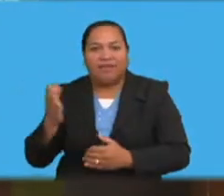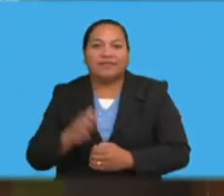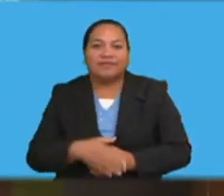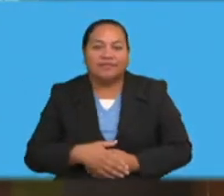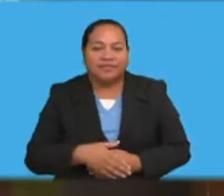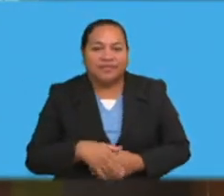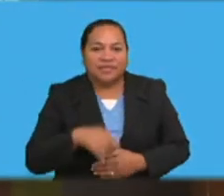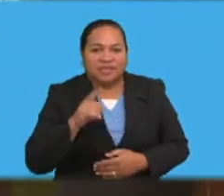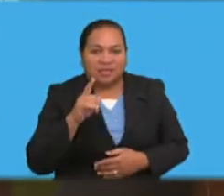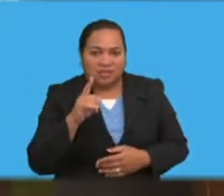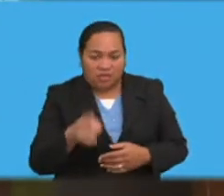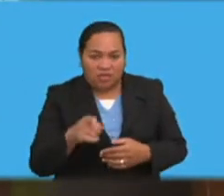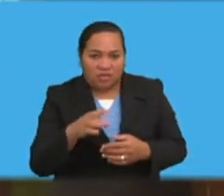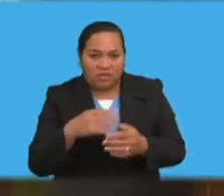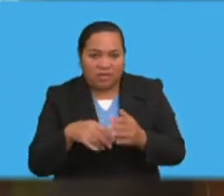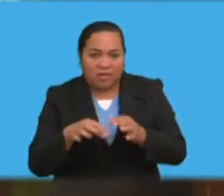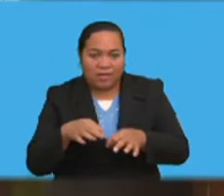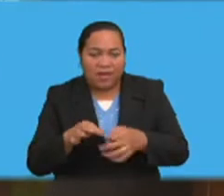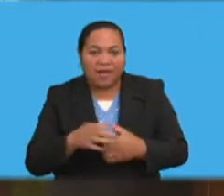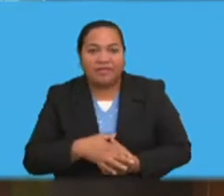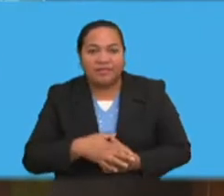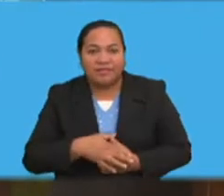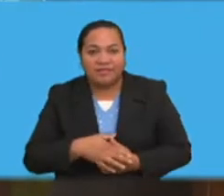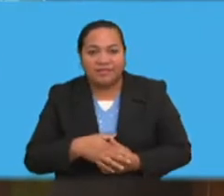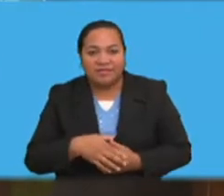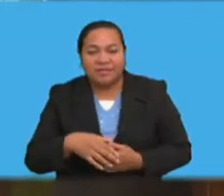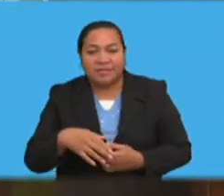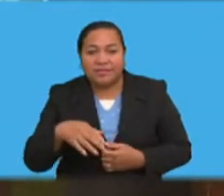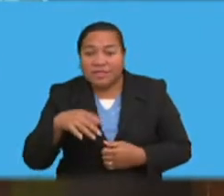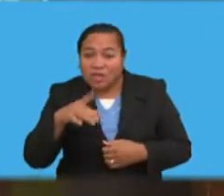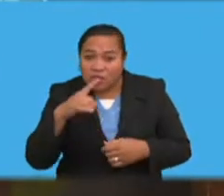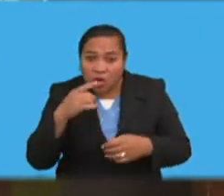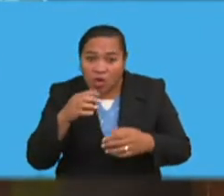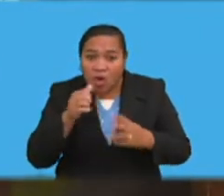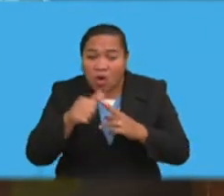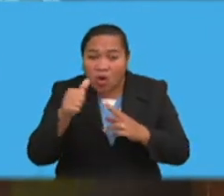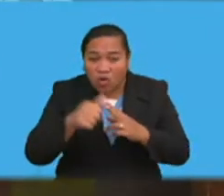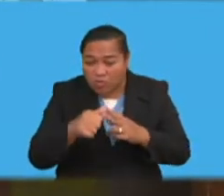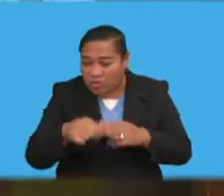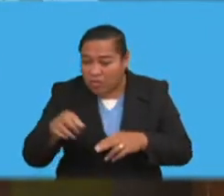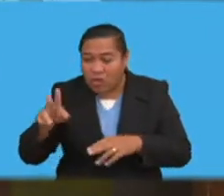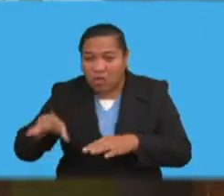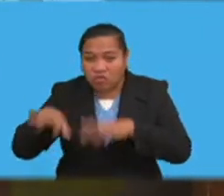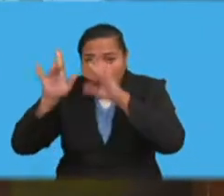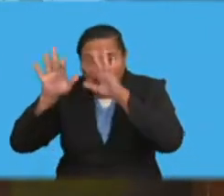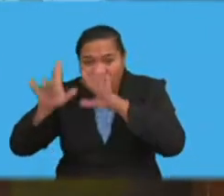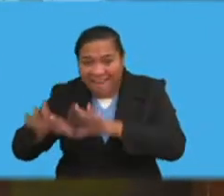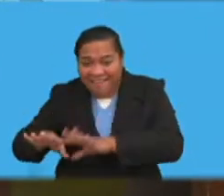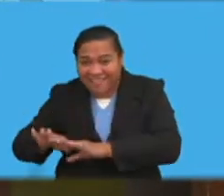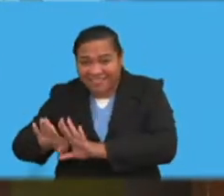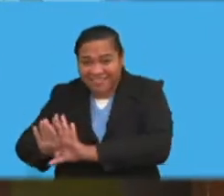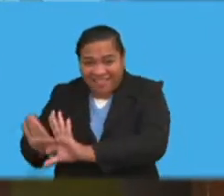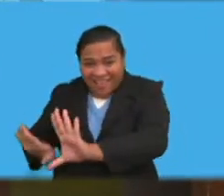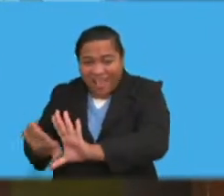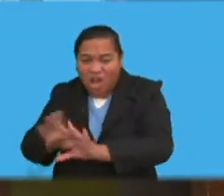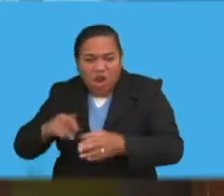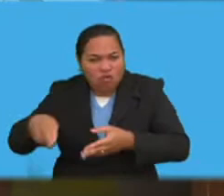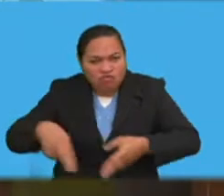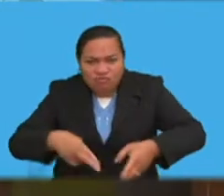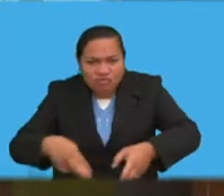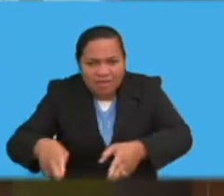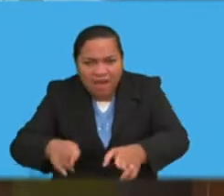Nawaka River bank, Madam Speaker. Madam Speaker, the report also recommended for construction of ring dikes, Madam Speaker. So apart from the river